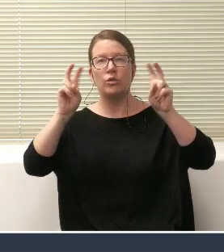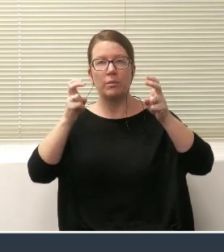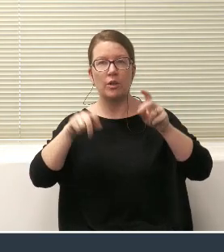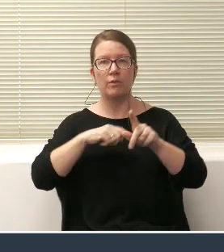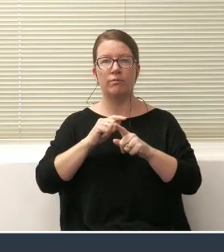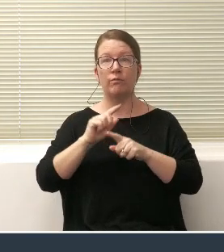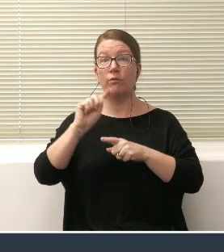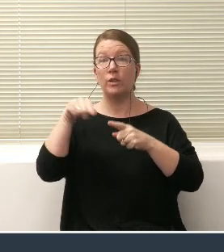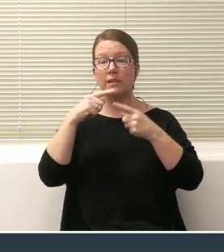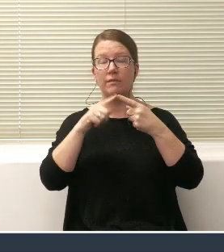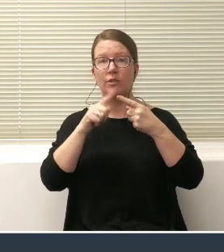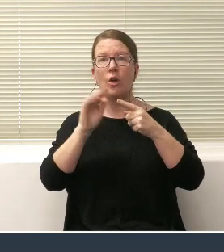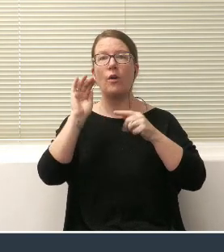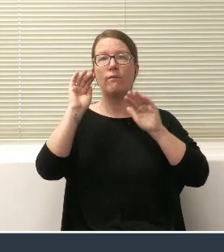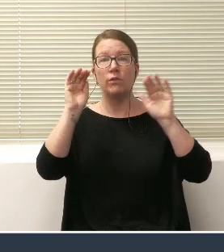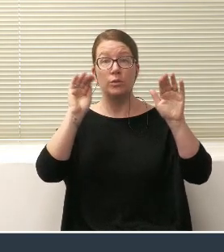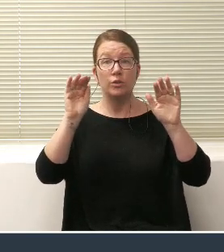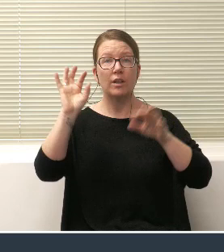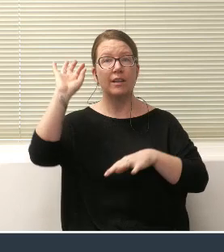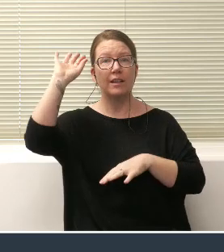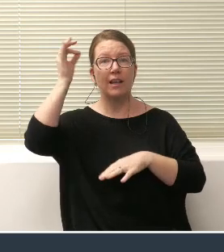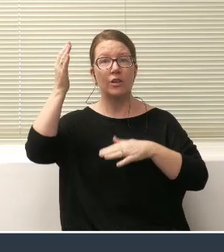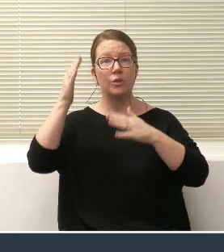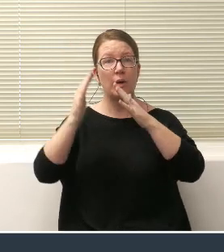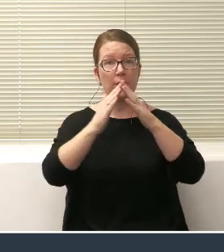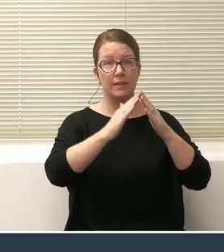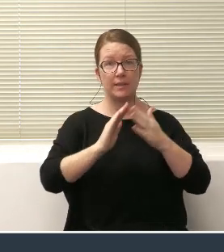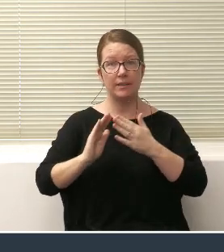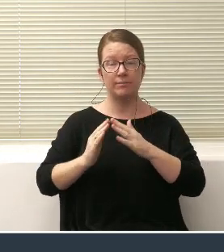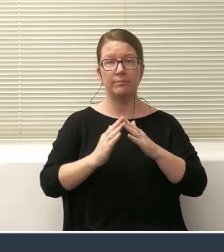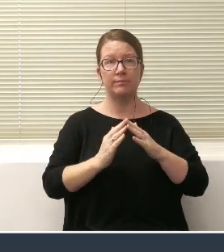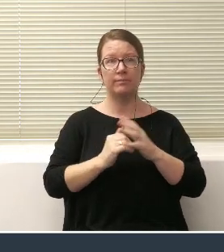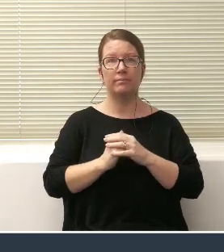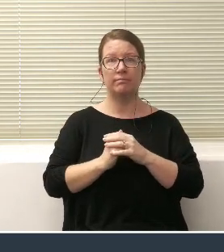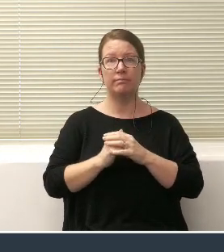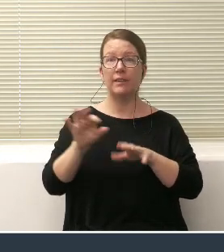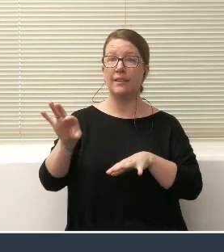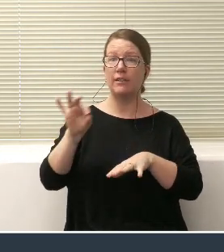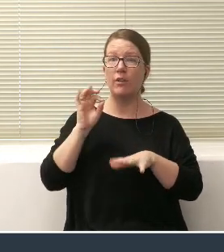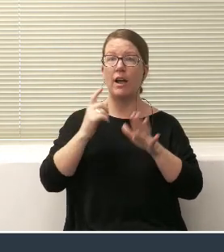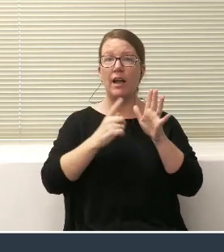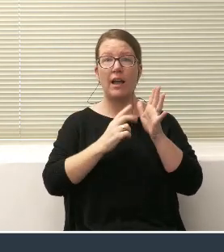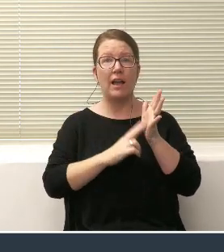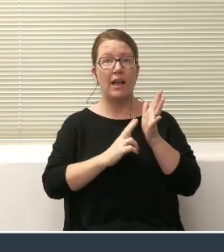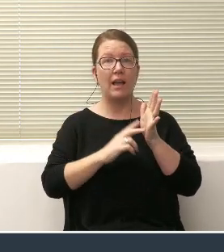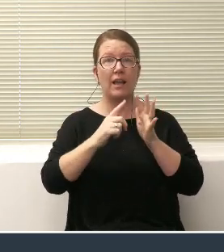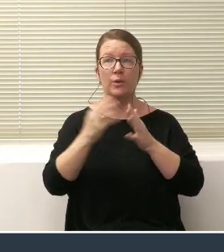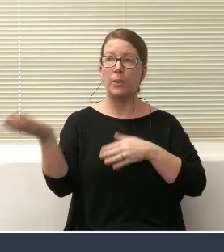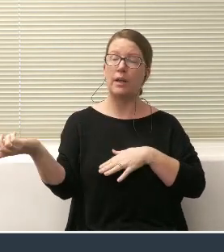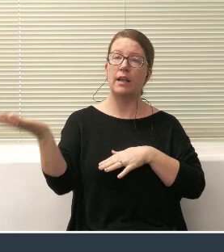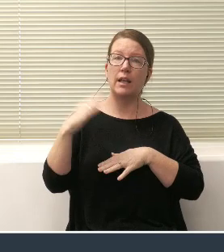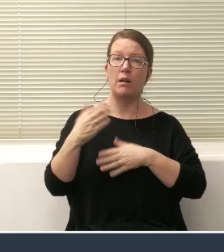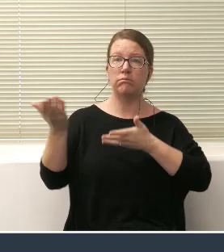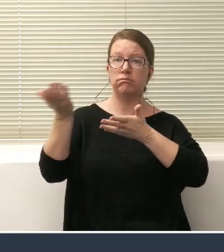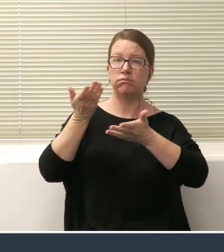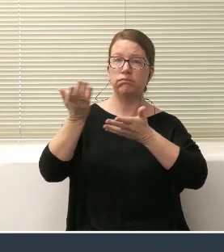is the future of council housing. So I'd invite Anne to come and talk to this. And we